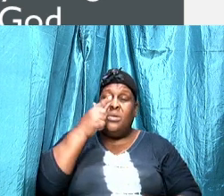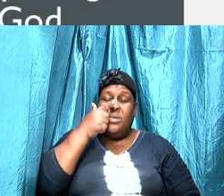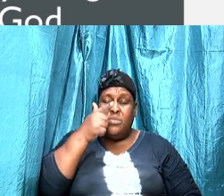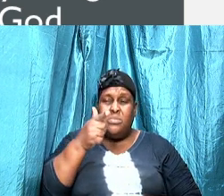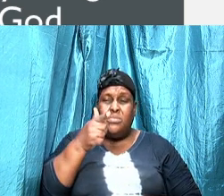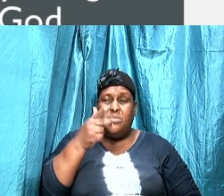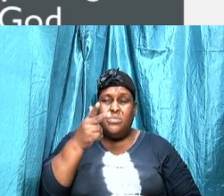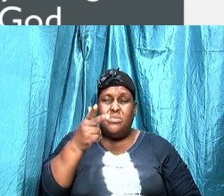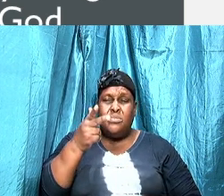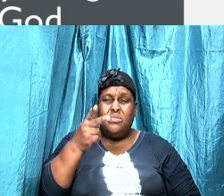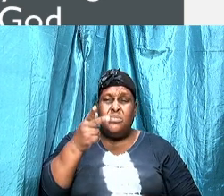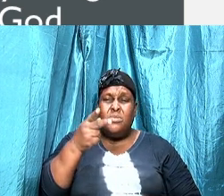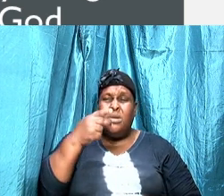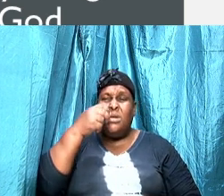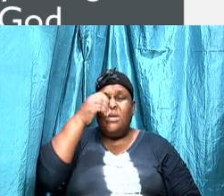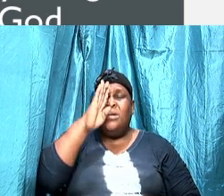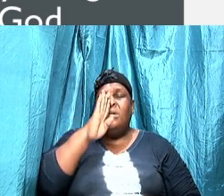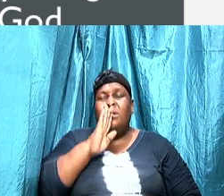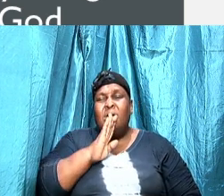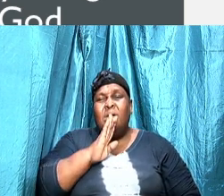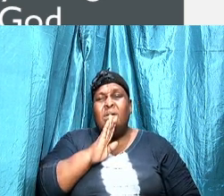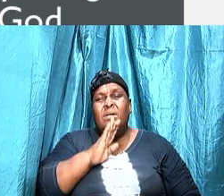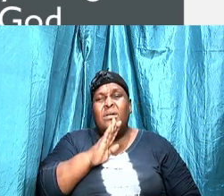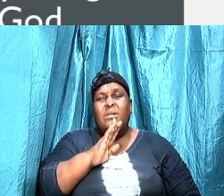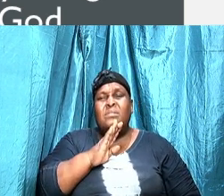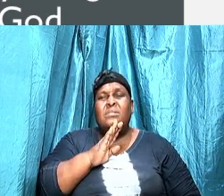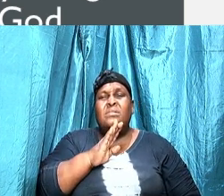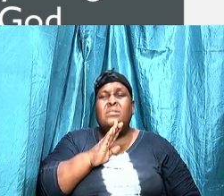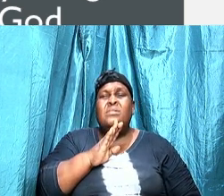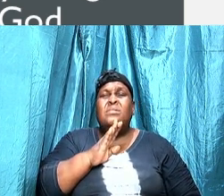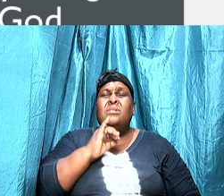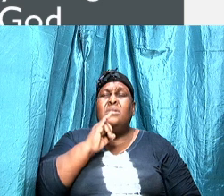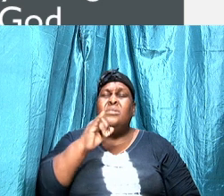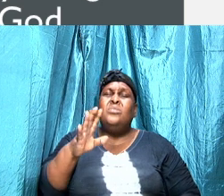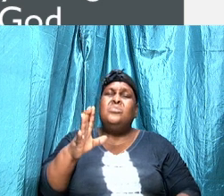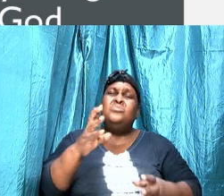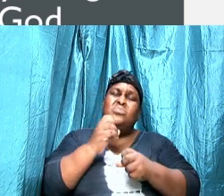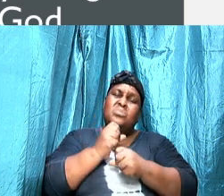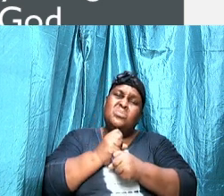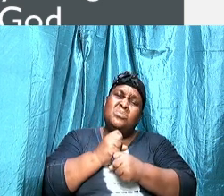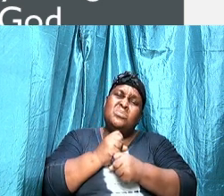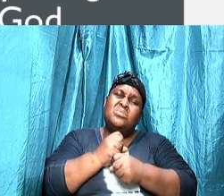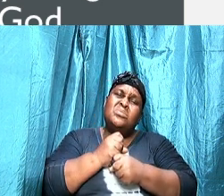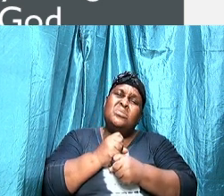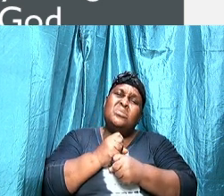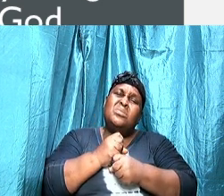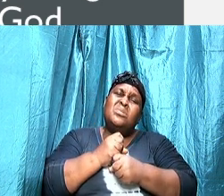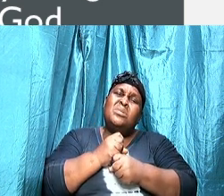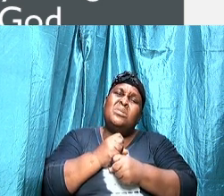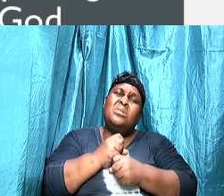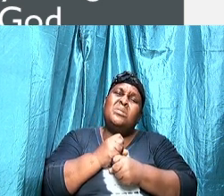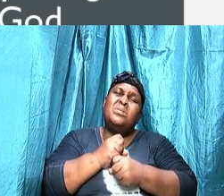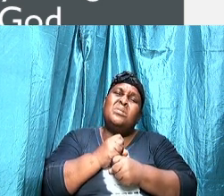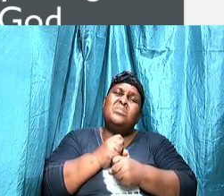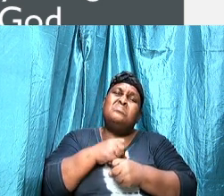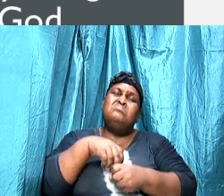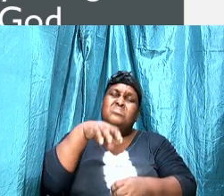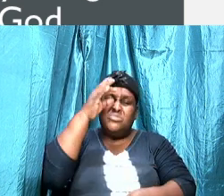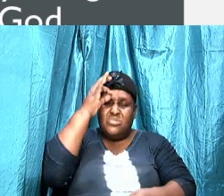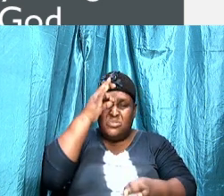know, God is actually holding these persons accountable for the